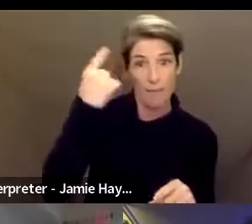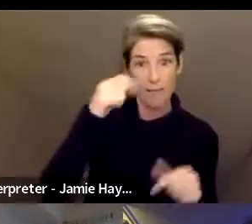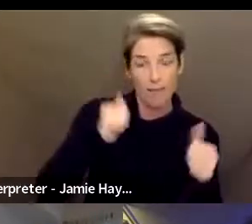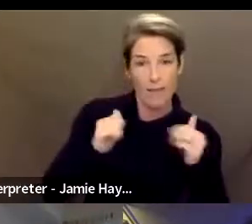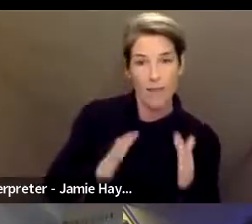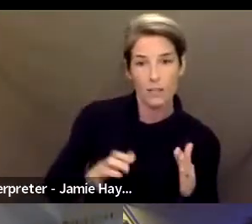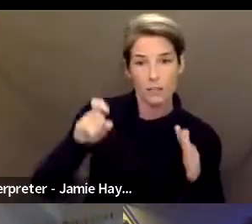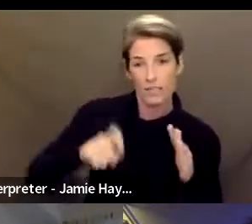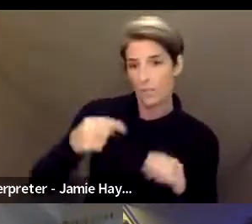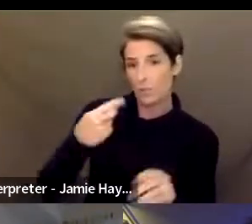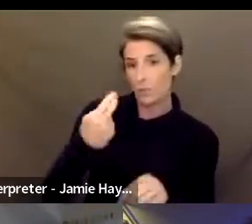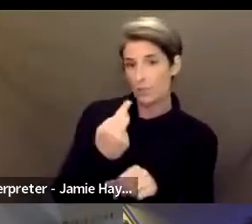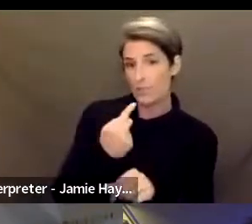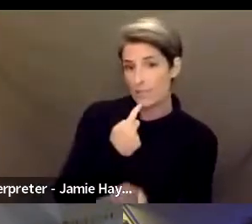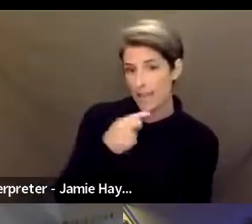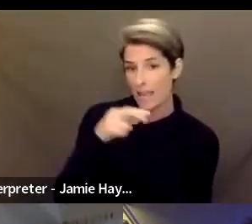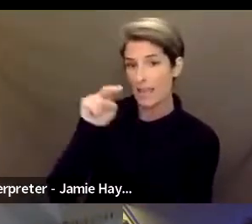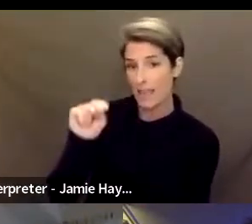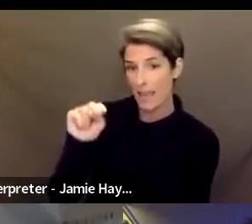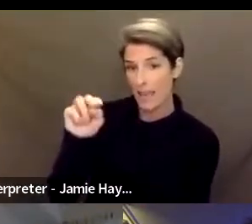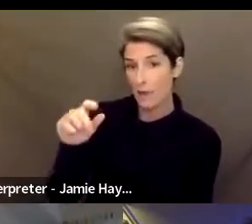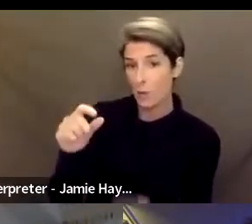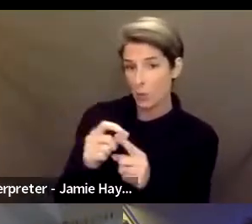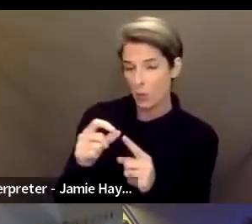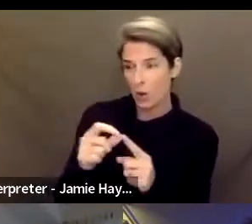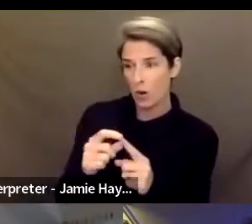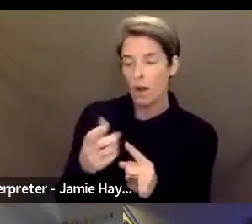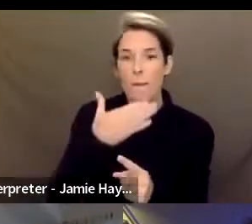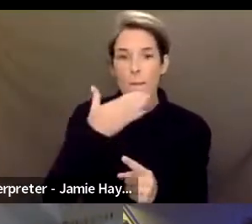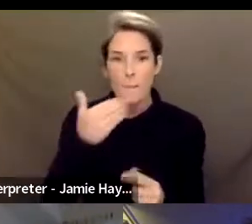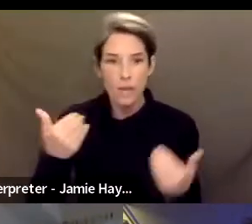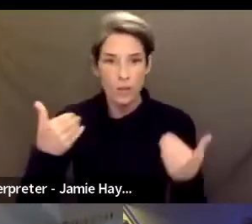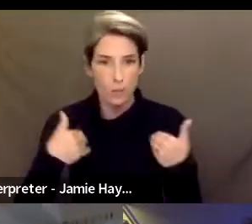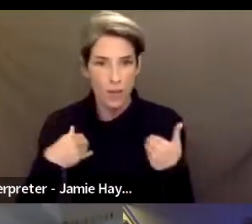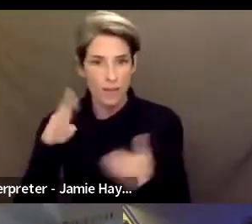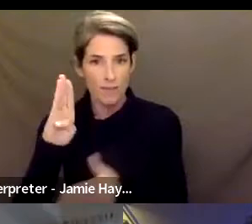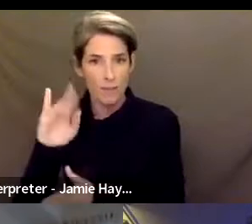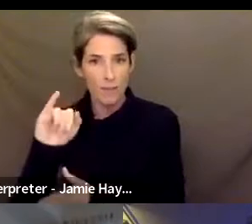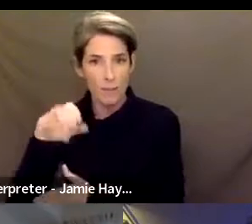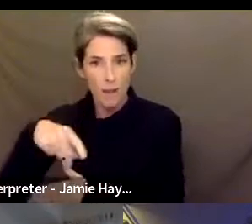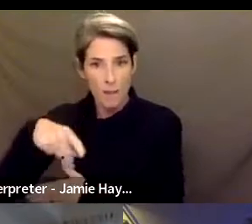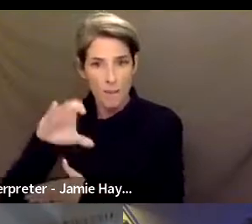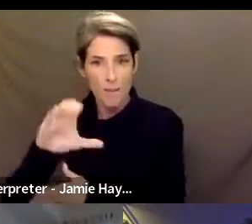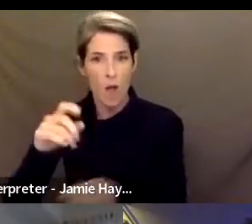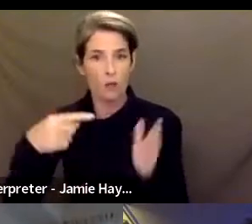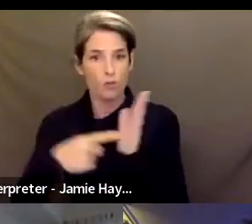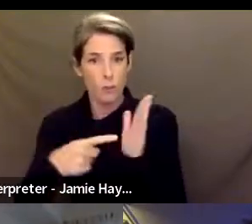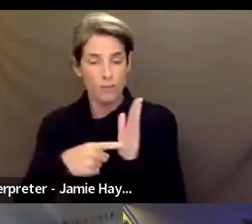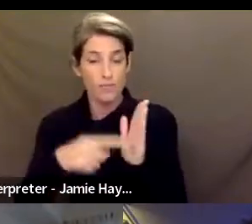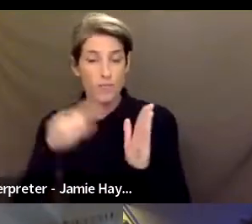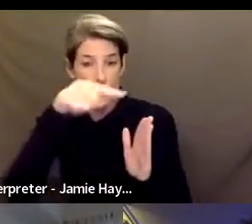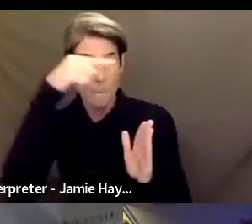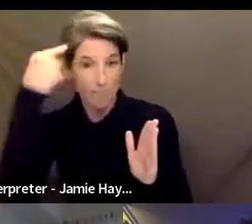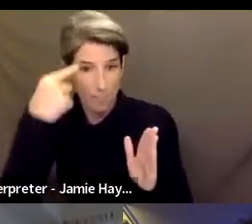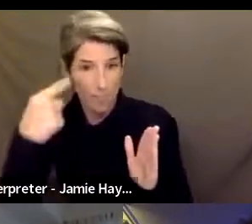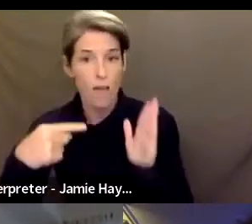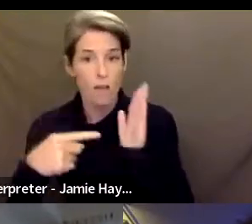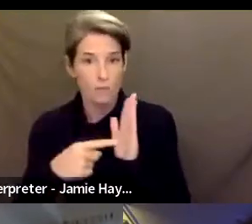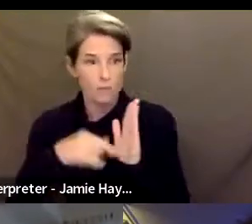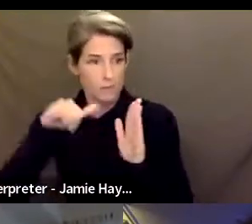it's just those things that I know that we haven't really considered before, but they make such a difference. And I